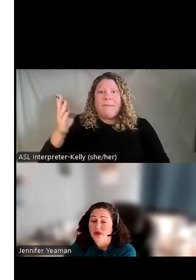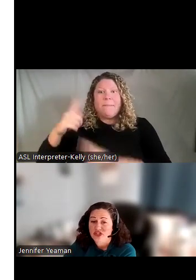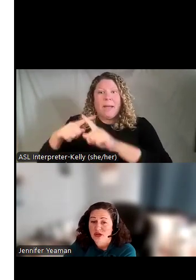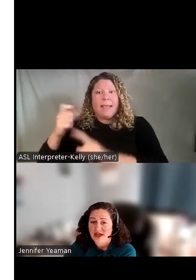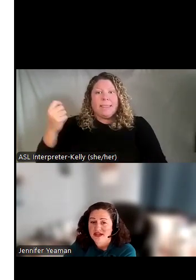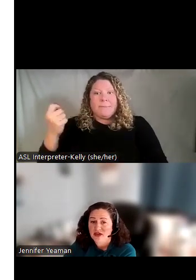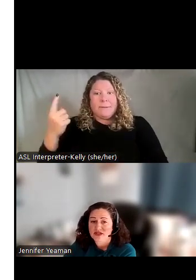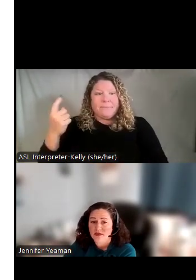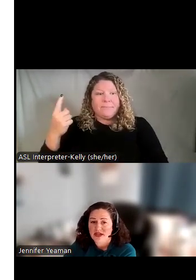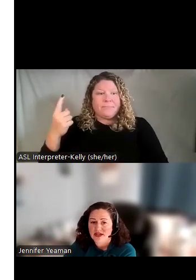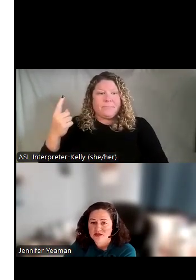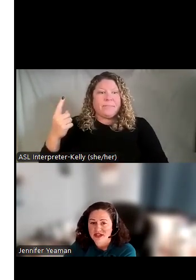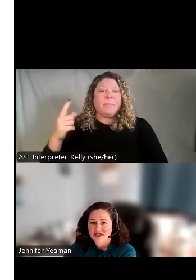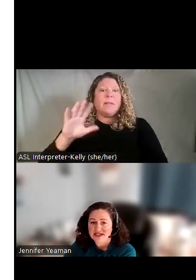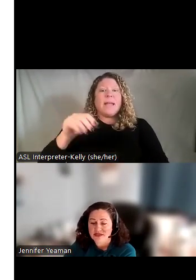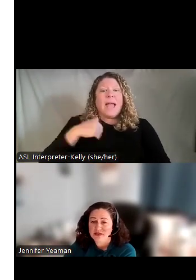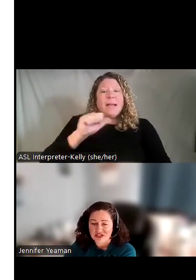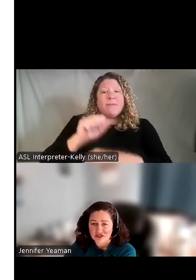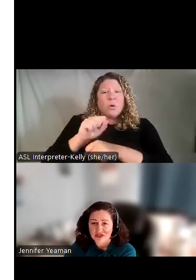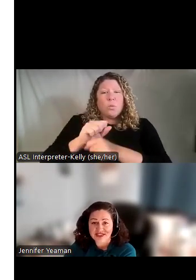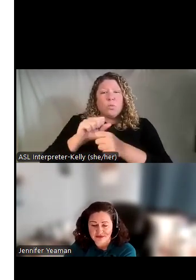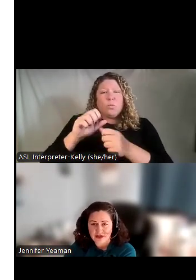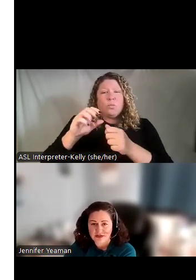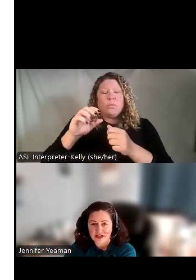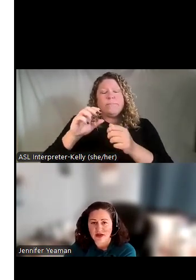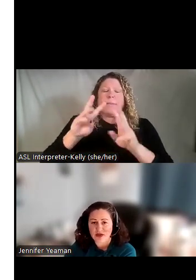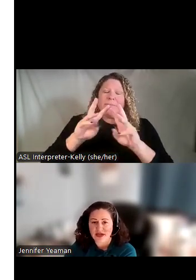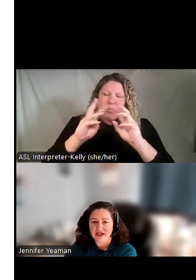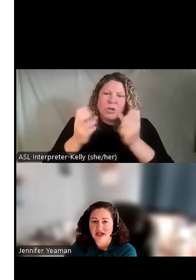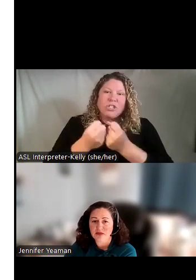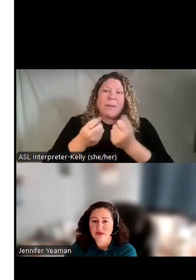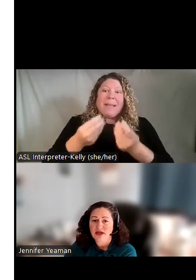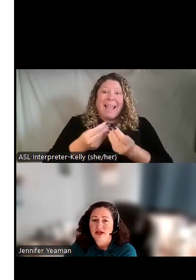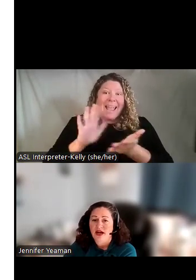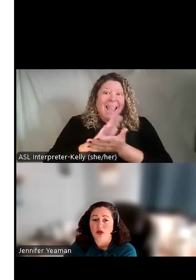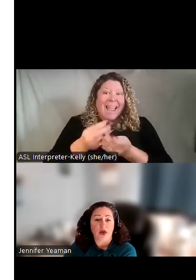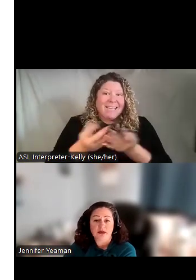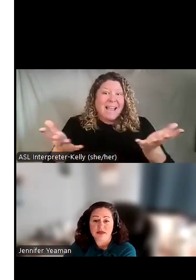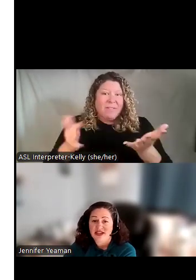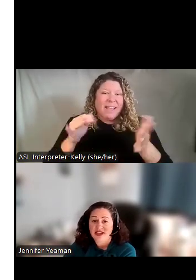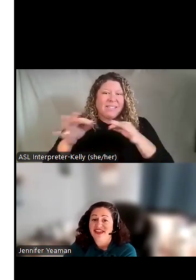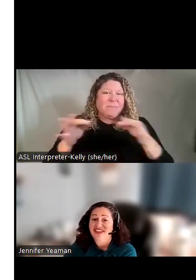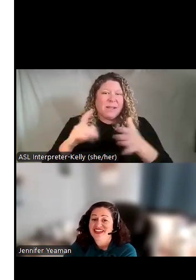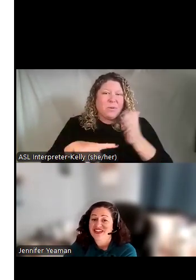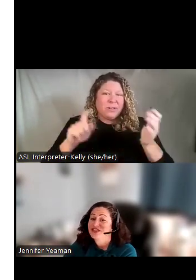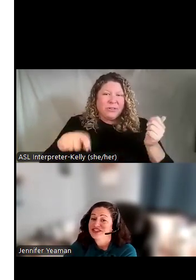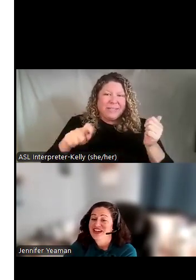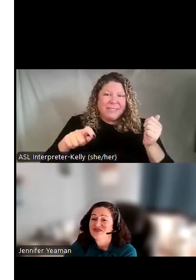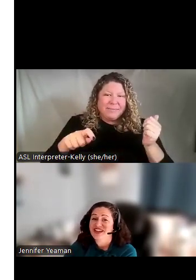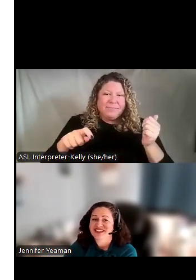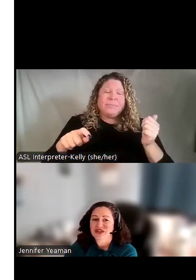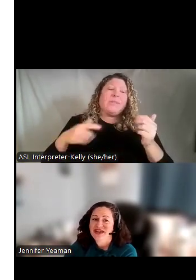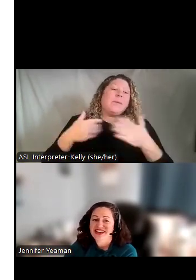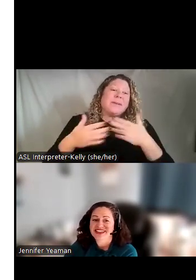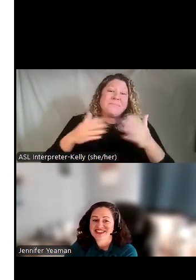There's also a workshop handout that explains the activity and materials if you need that prep ahead of time. Welcome again, and thank you for your